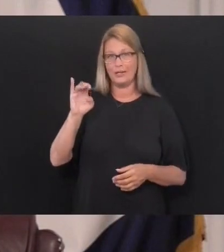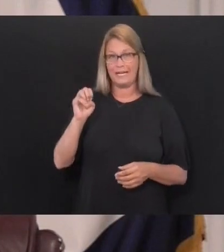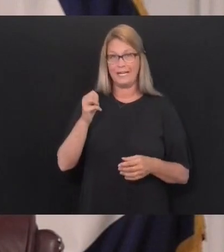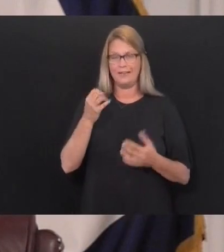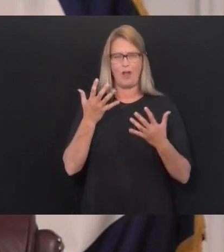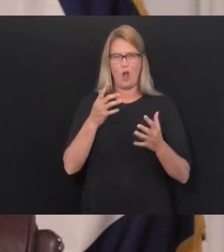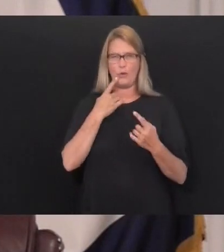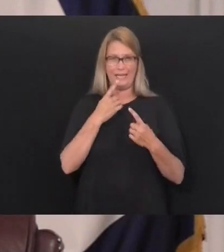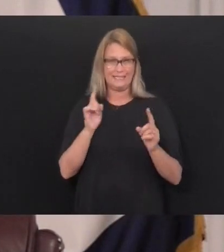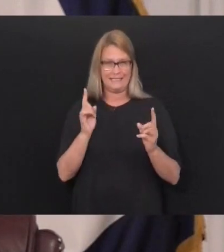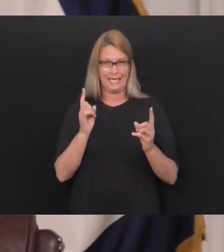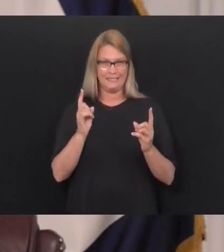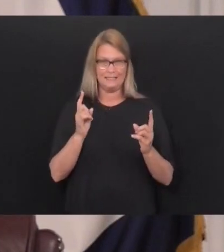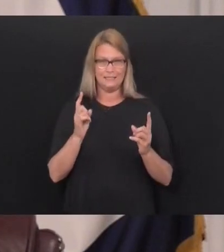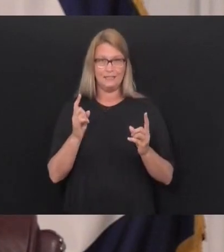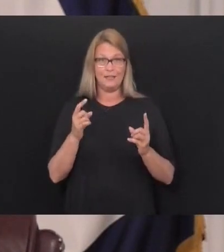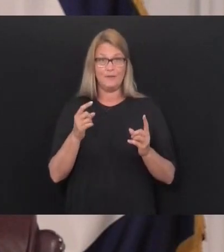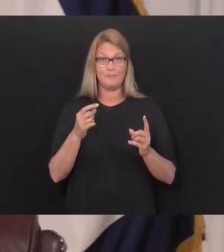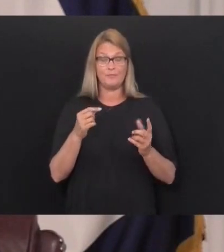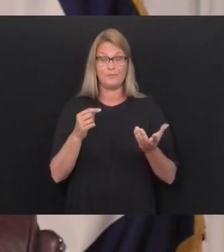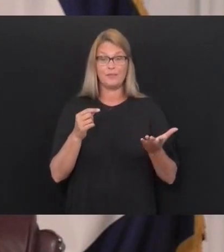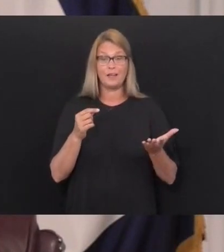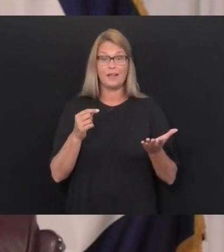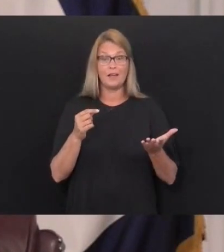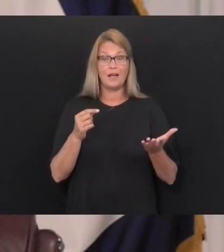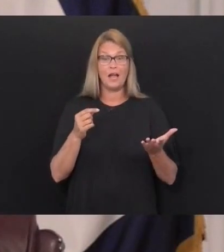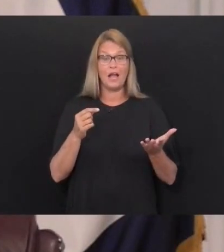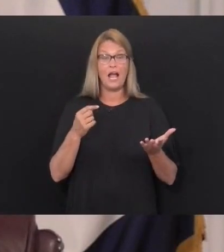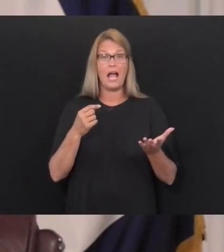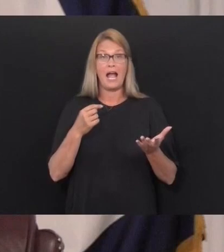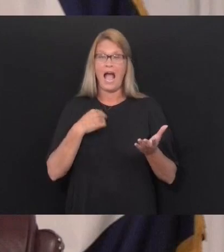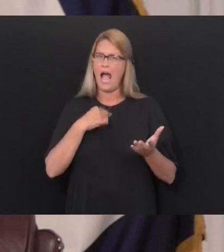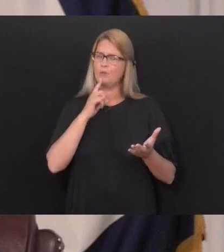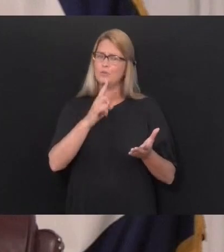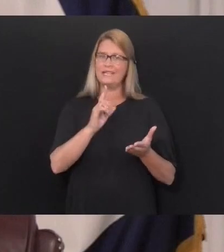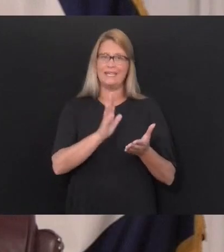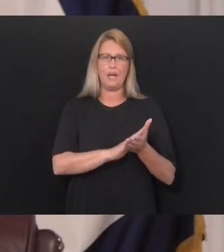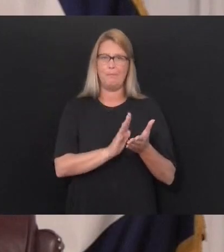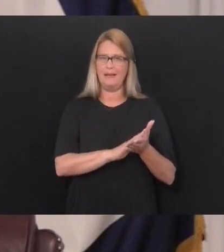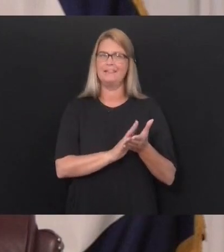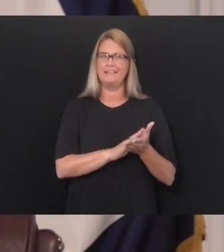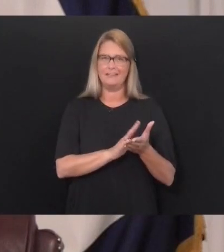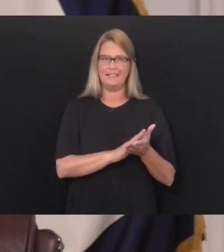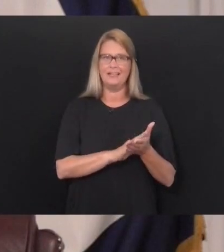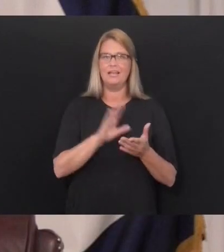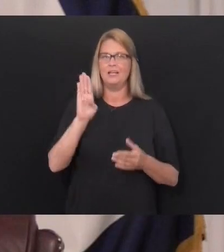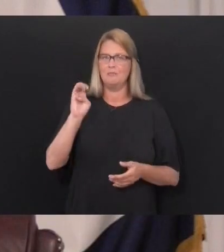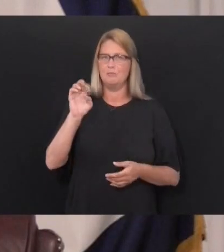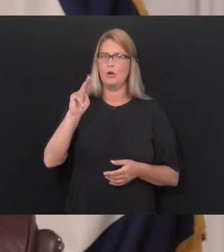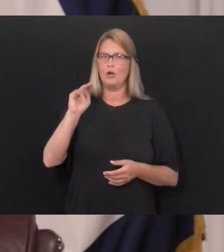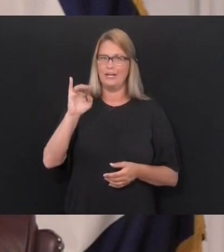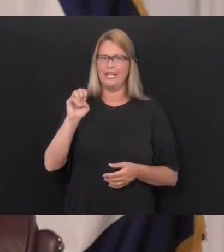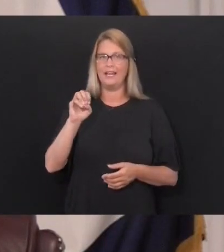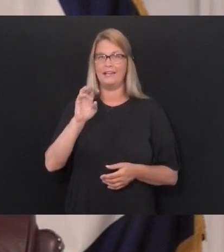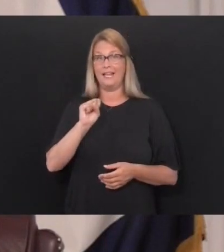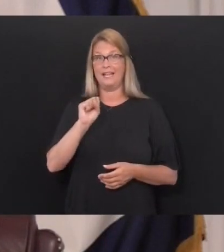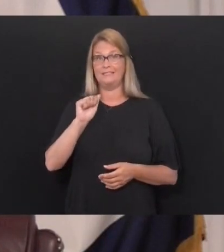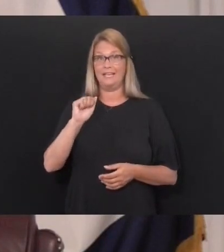In football, you have two different ways a game doesn't get played. It's a forfeit or it's a no contest.